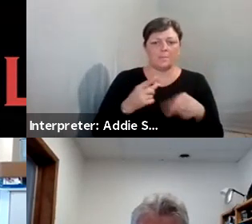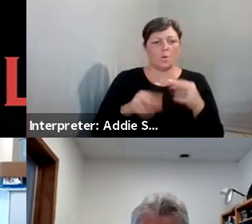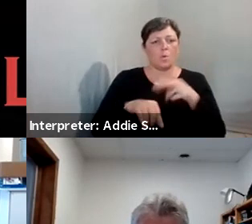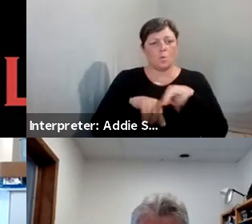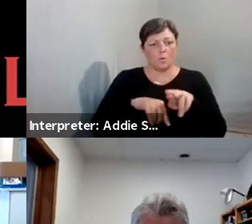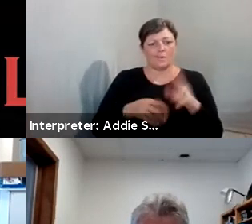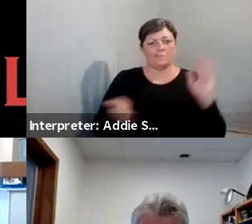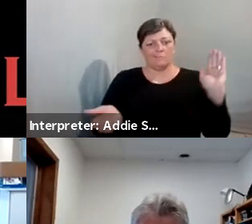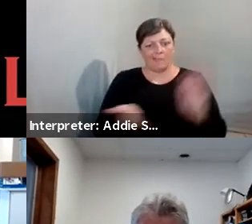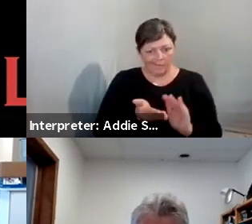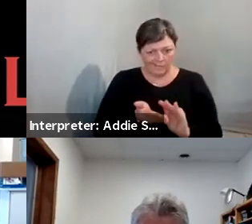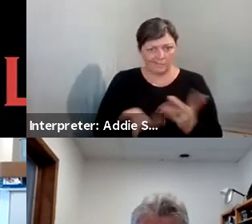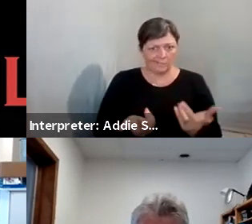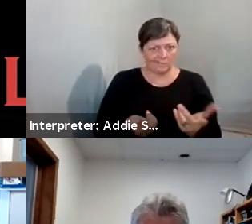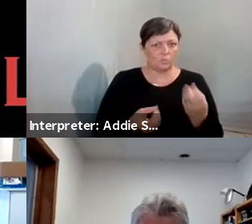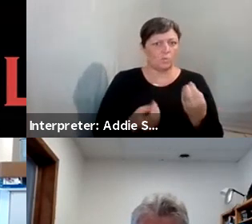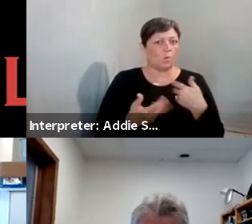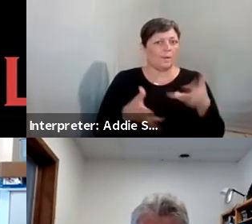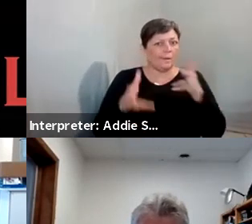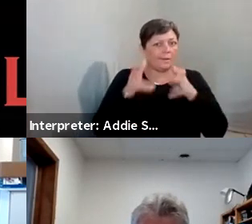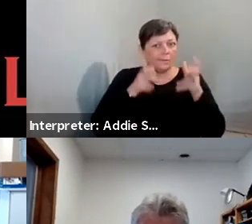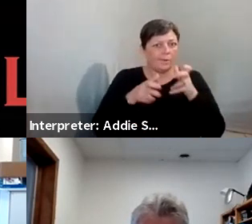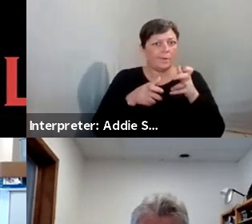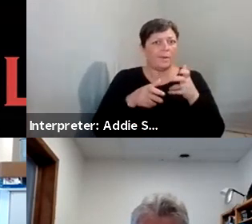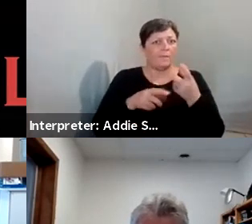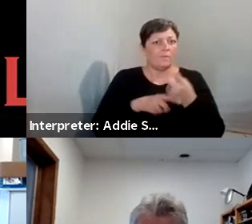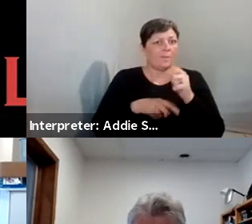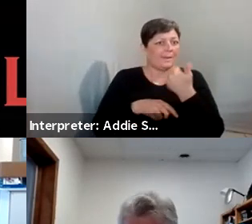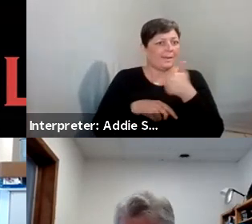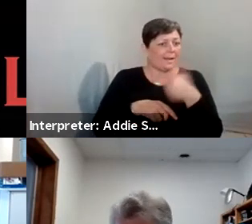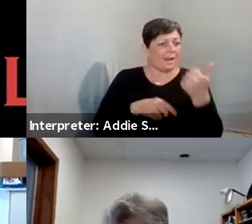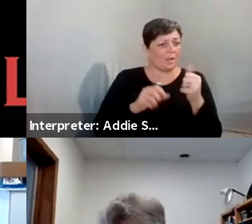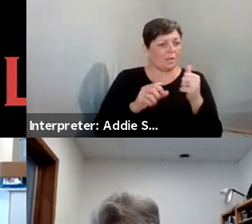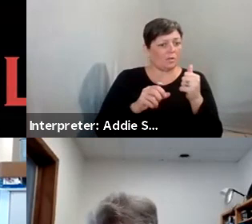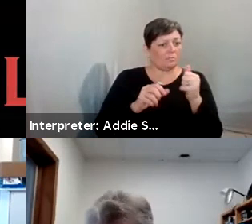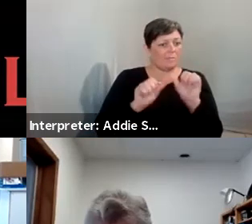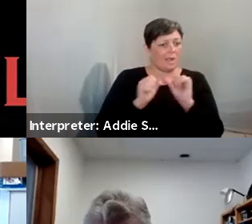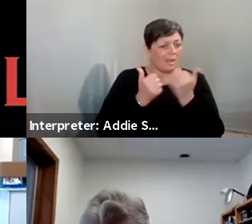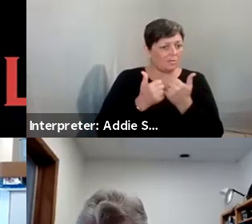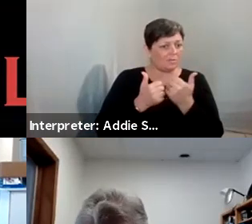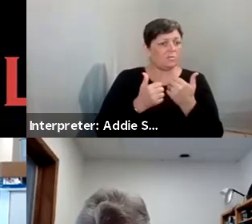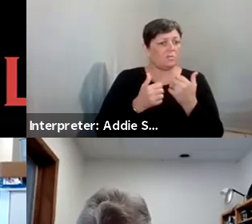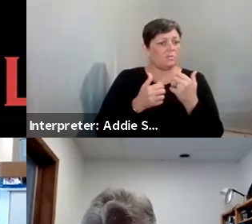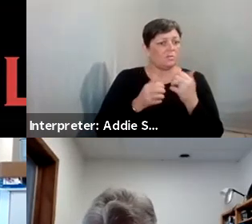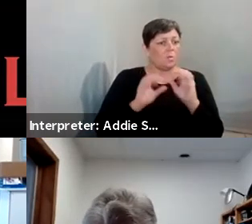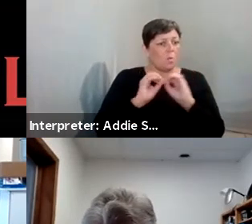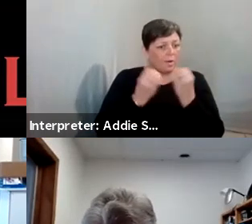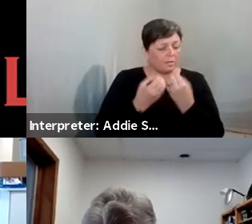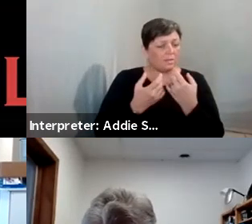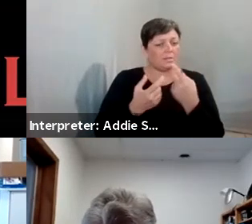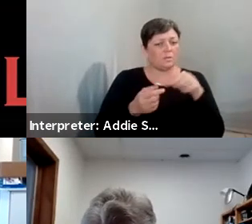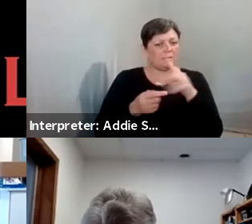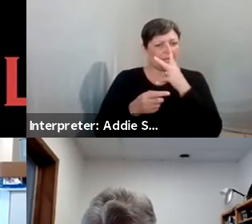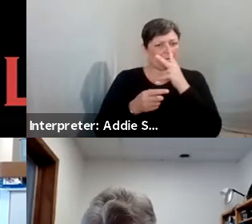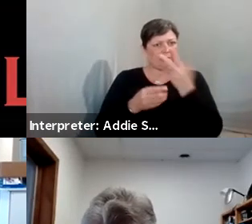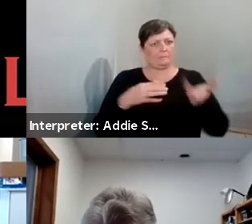going down. And so I wanted to hear from any other agency staff, organization staff, where you're seeing the opposite